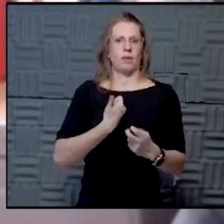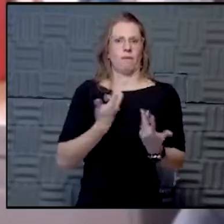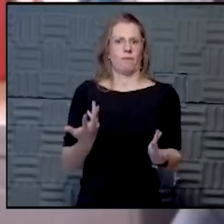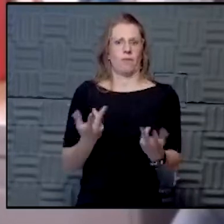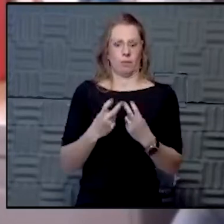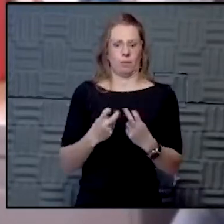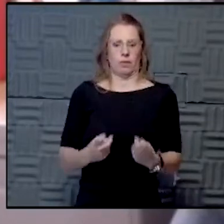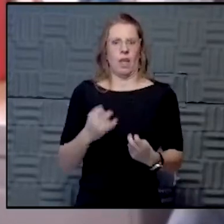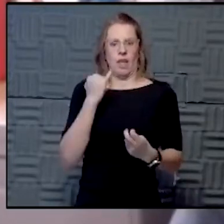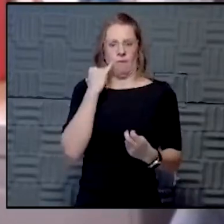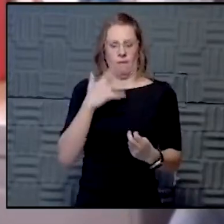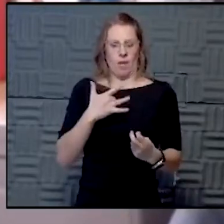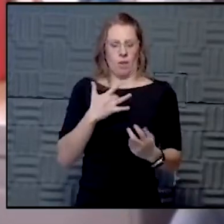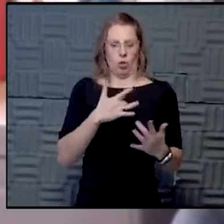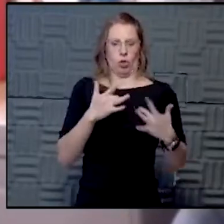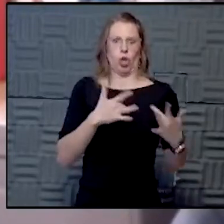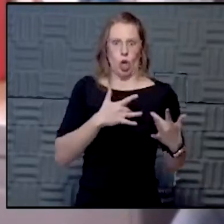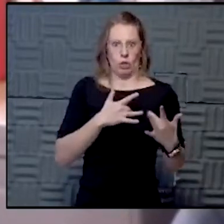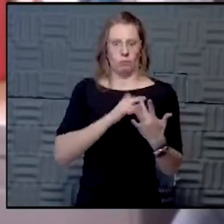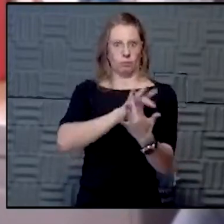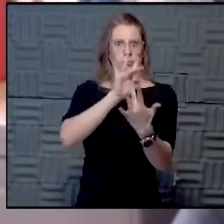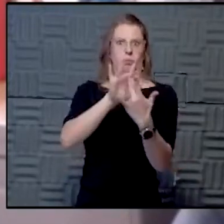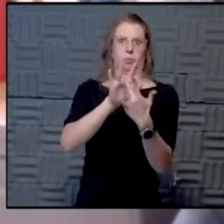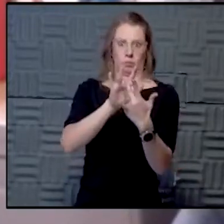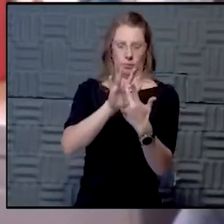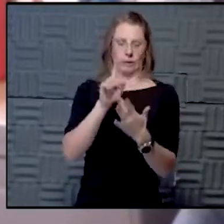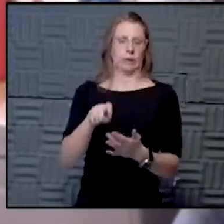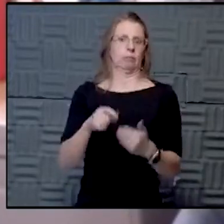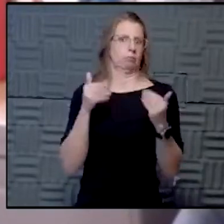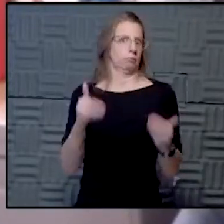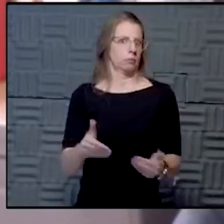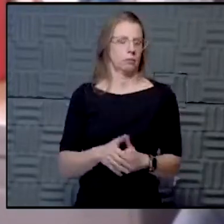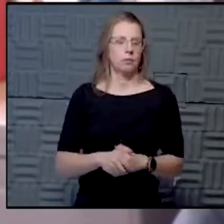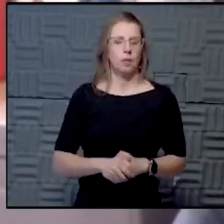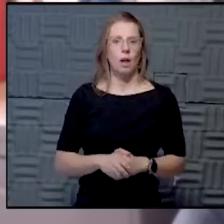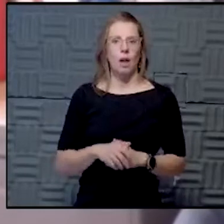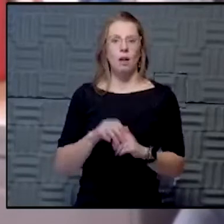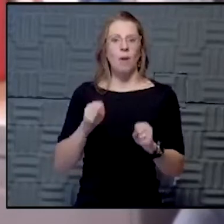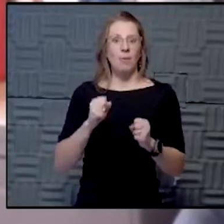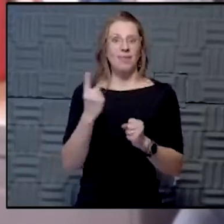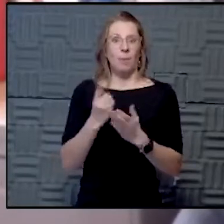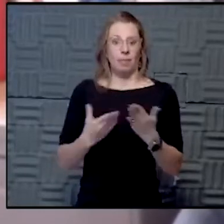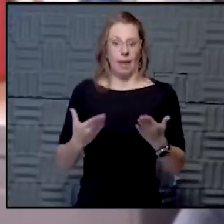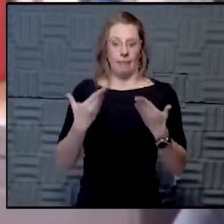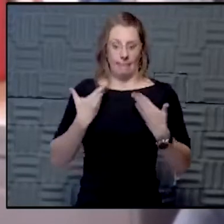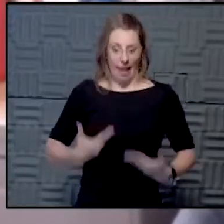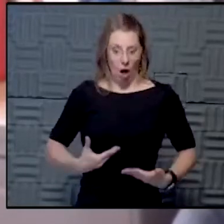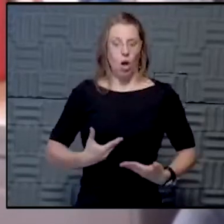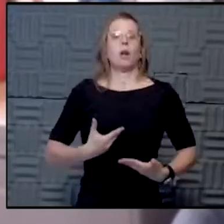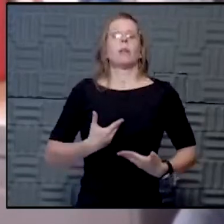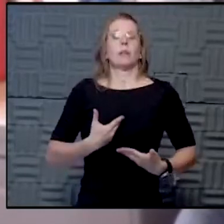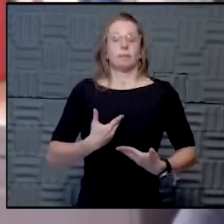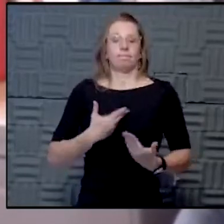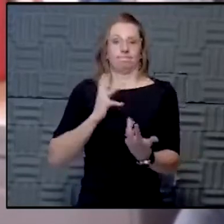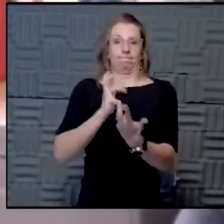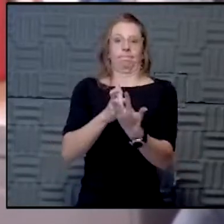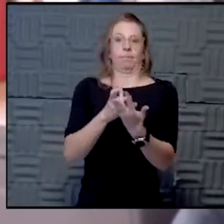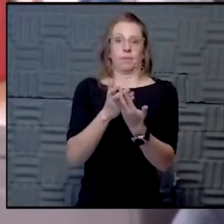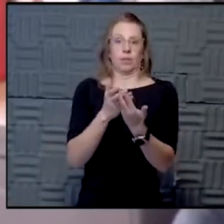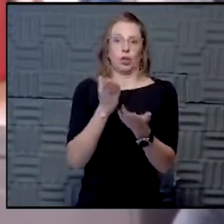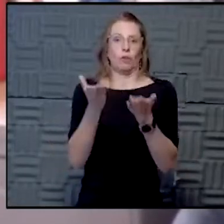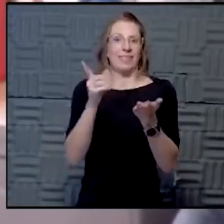have a concern, reach out. There's probably something there, and we can get you to the services that you need and that you